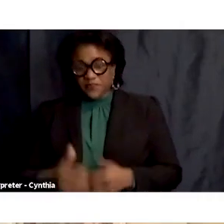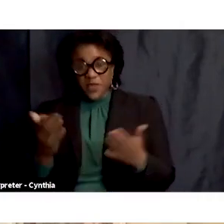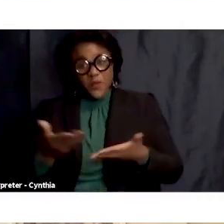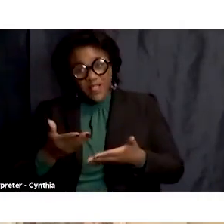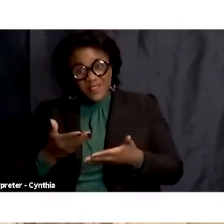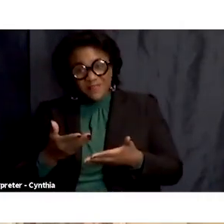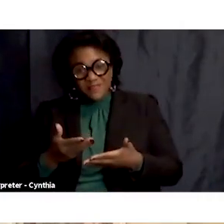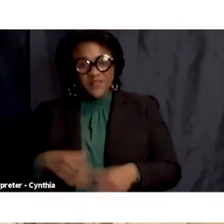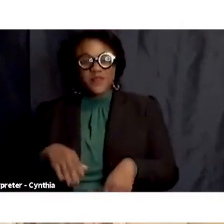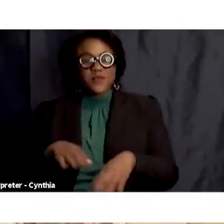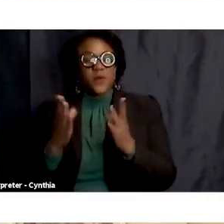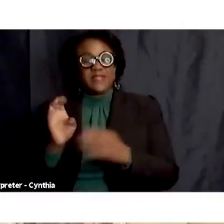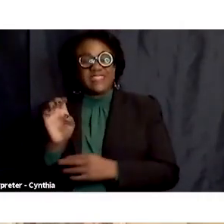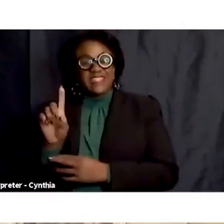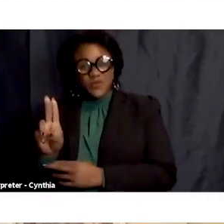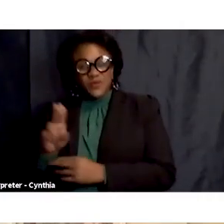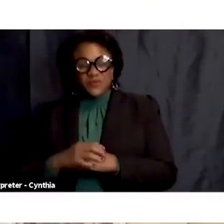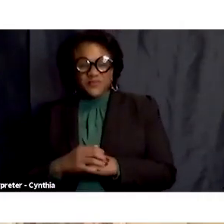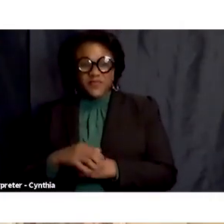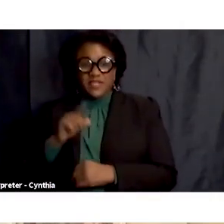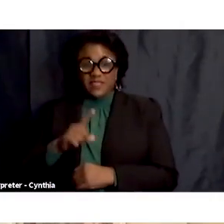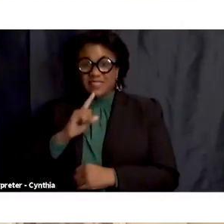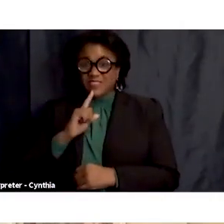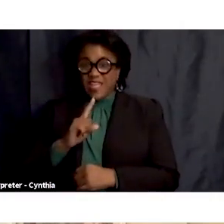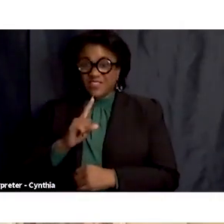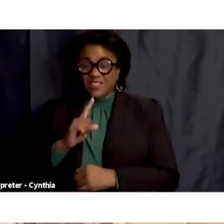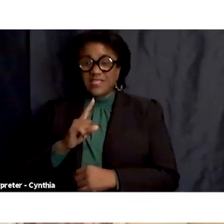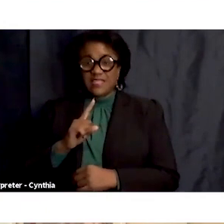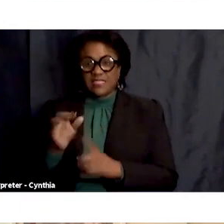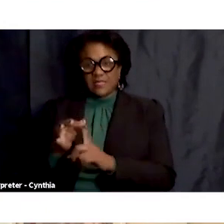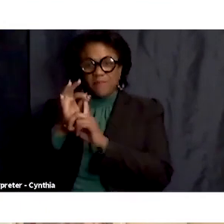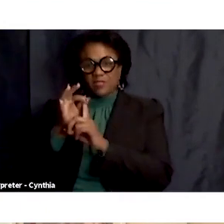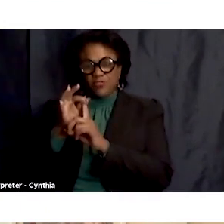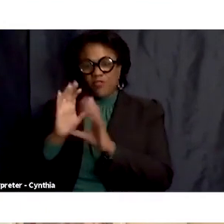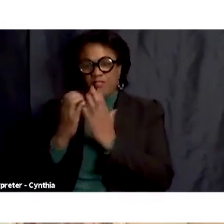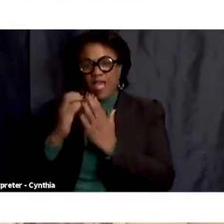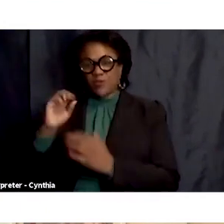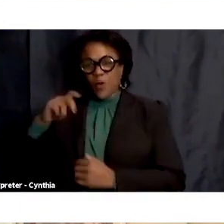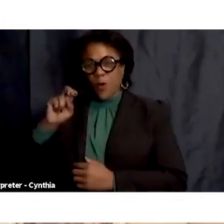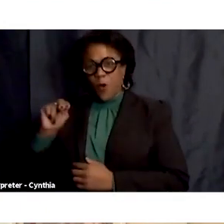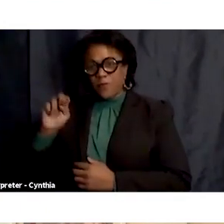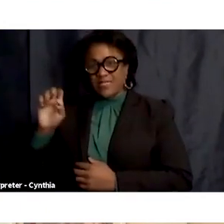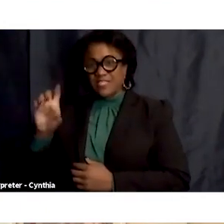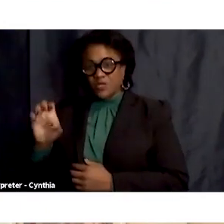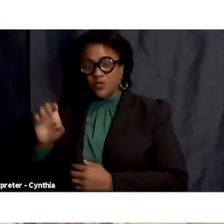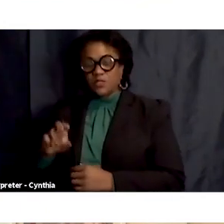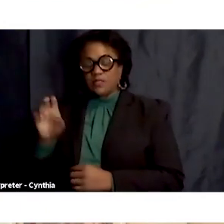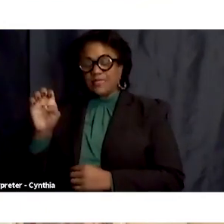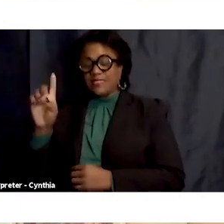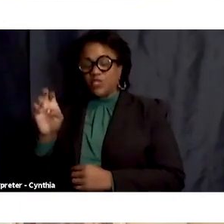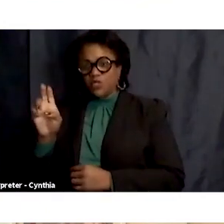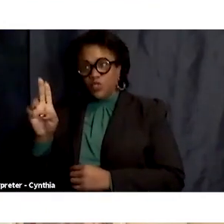Welcome to Open EDU. This is actually a special class on sustainable organizing for